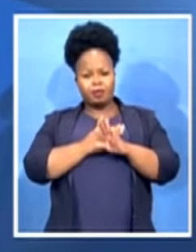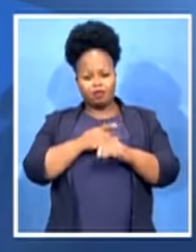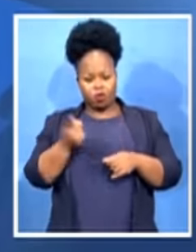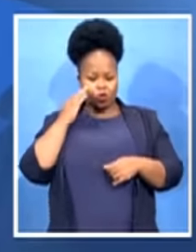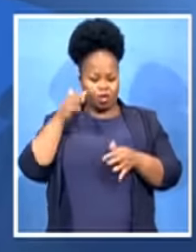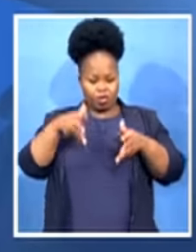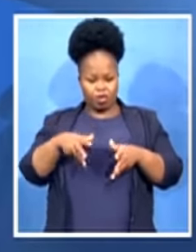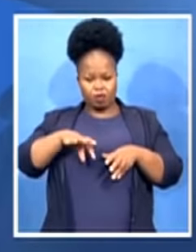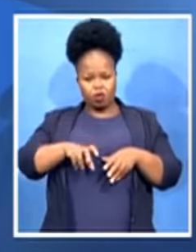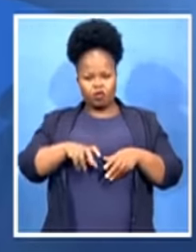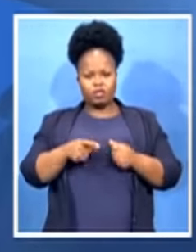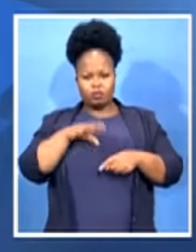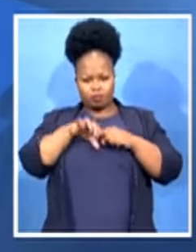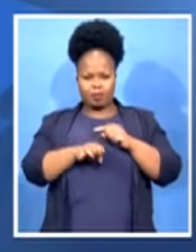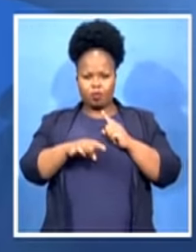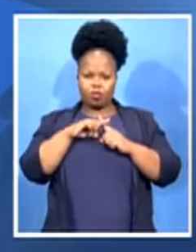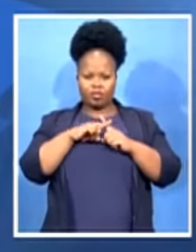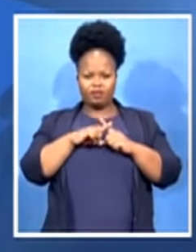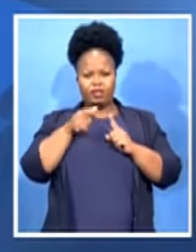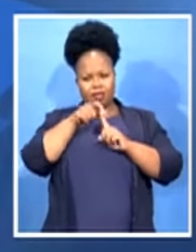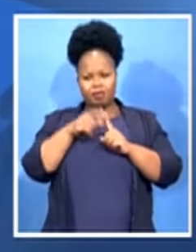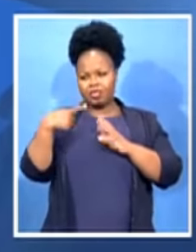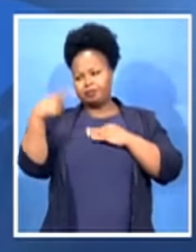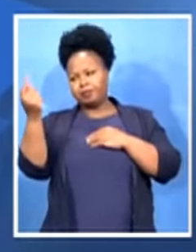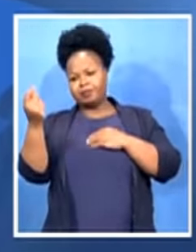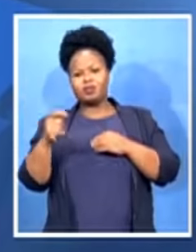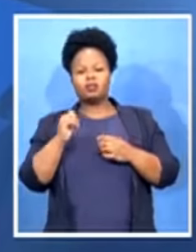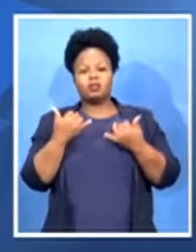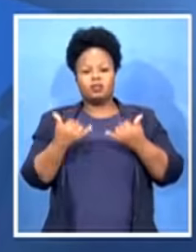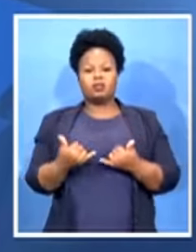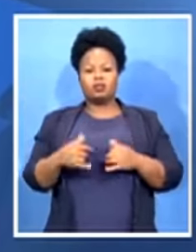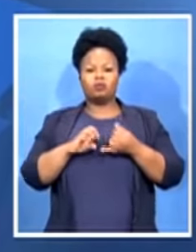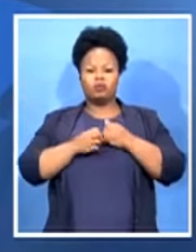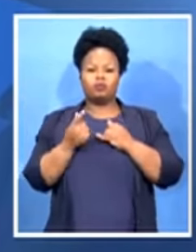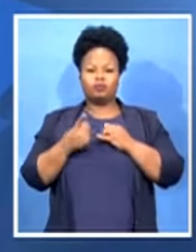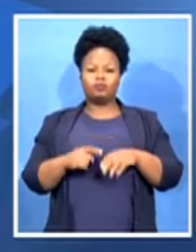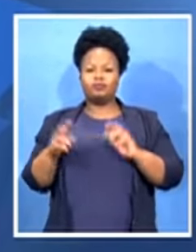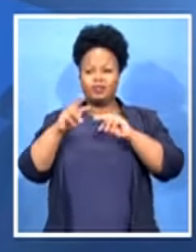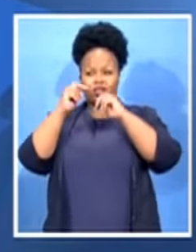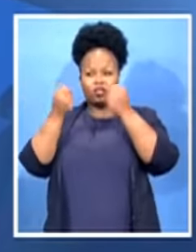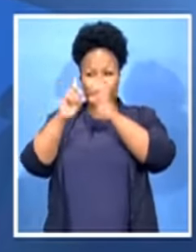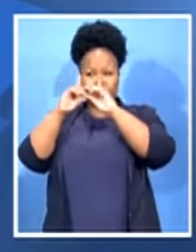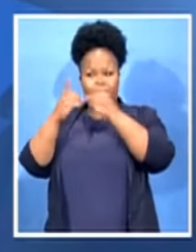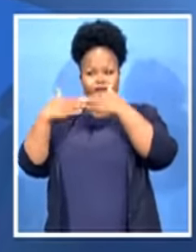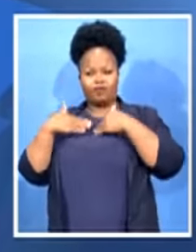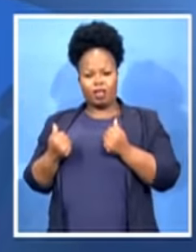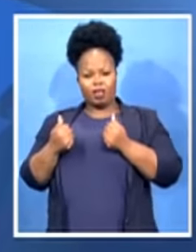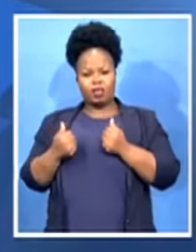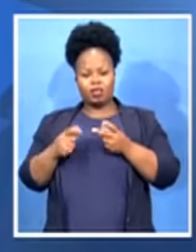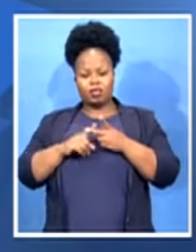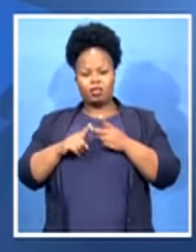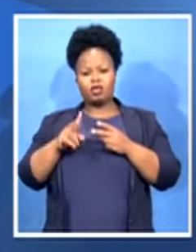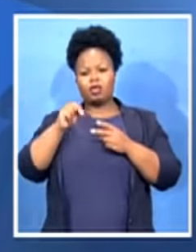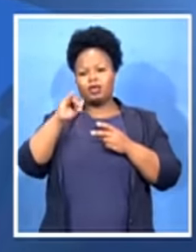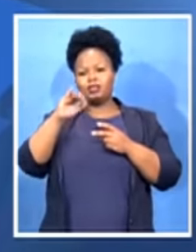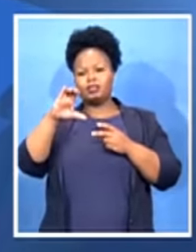do is to also work with the National Department of Health and work with the National Institute for Communicable Diseases to follow